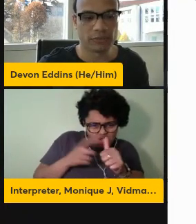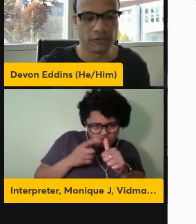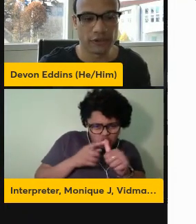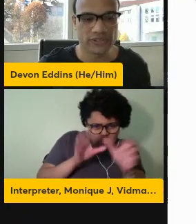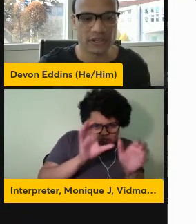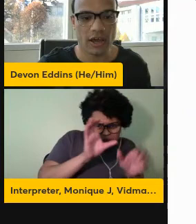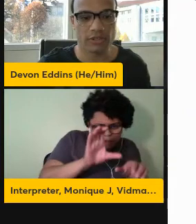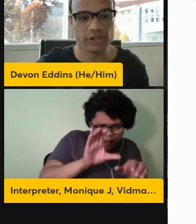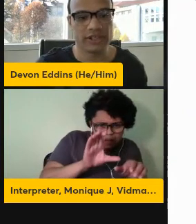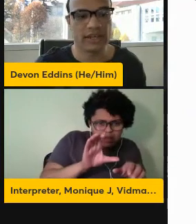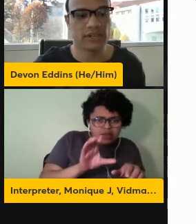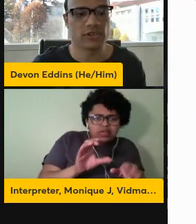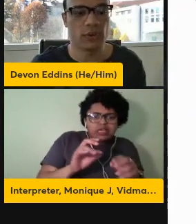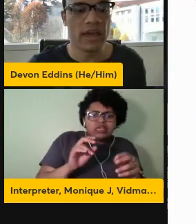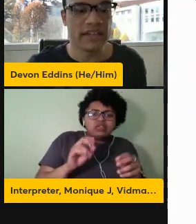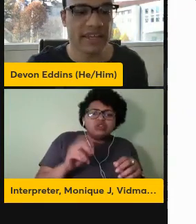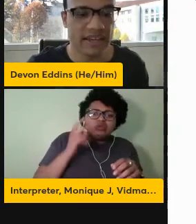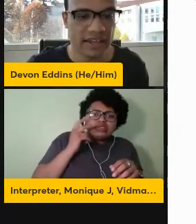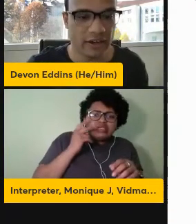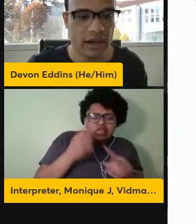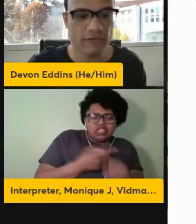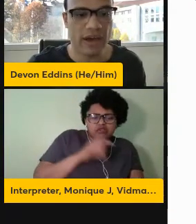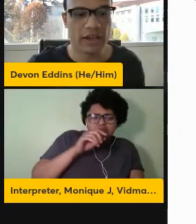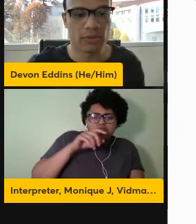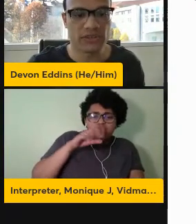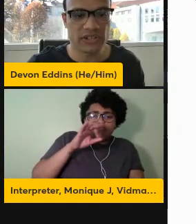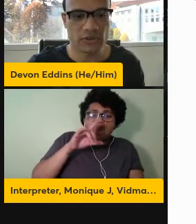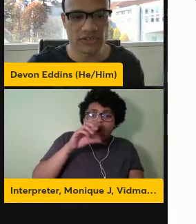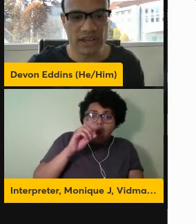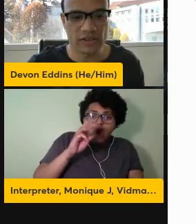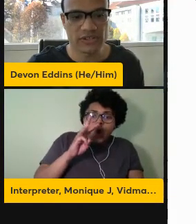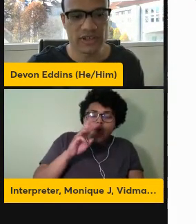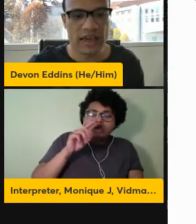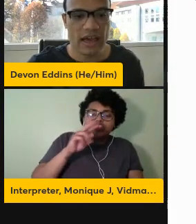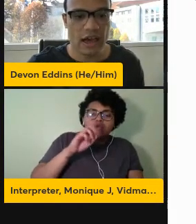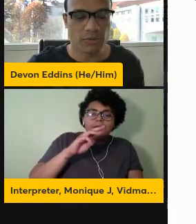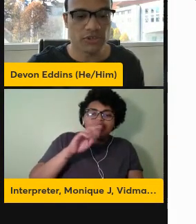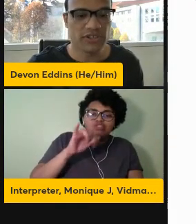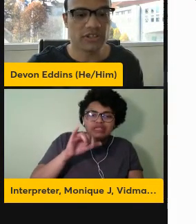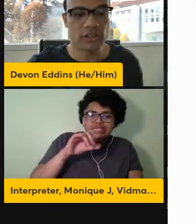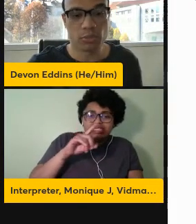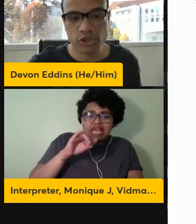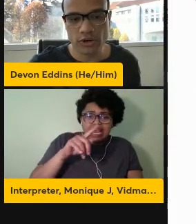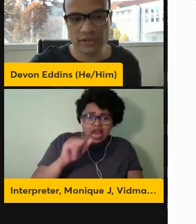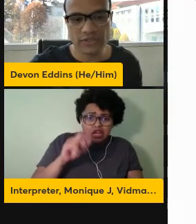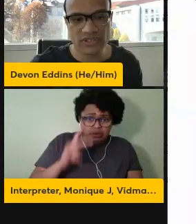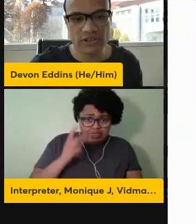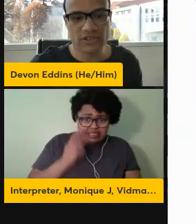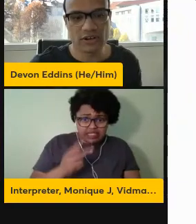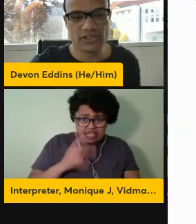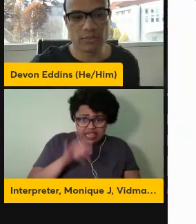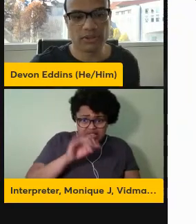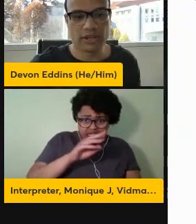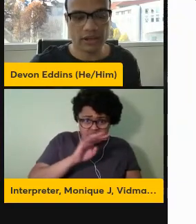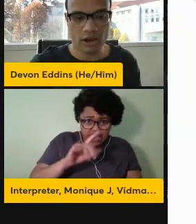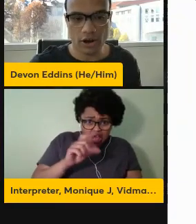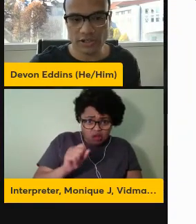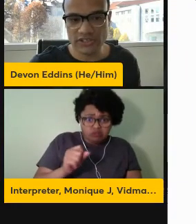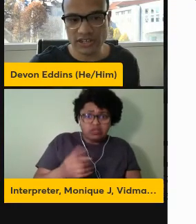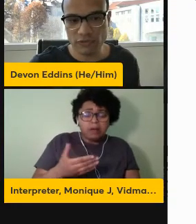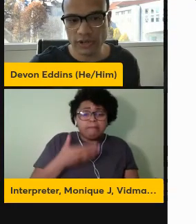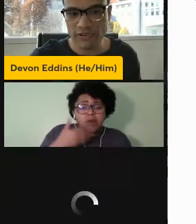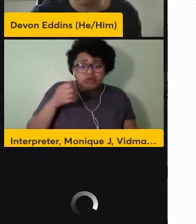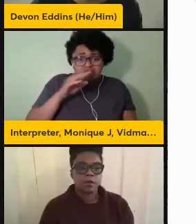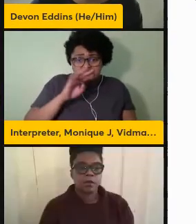strategy from the flow cytometry data. So taking viable single cells, you see that the majority of the cells in our sampling